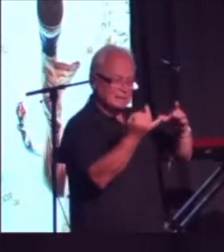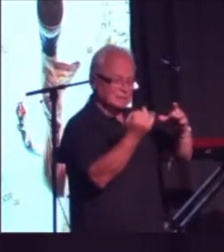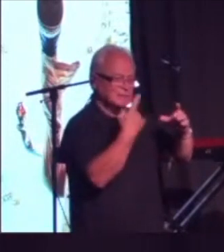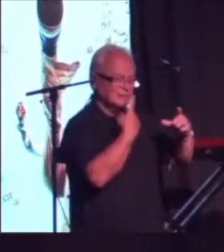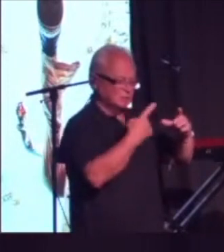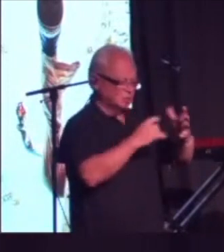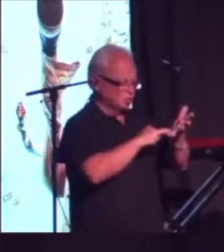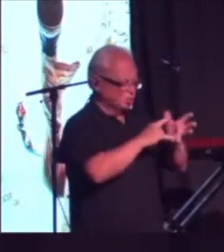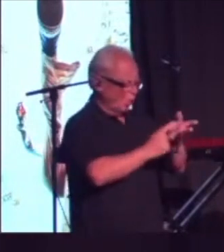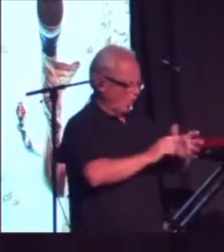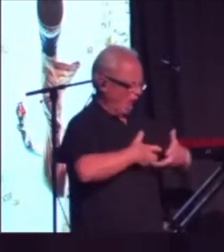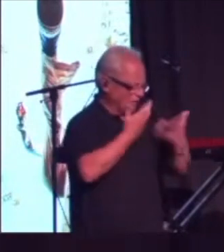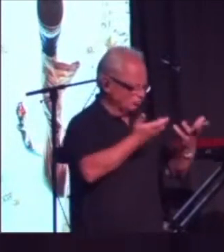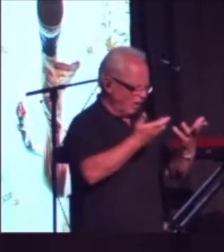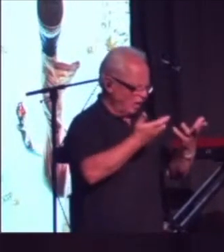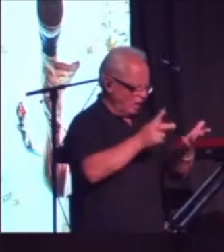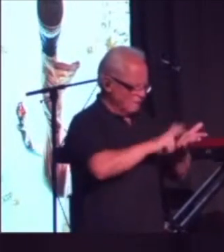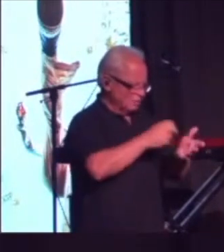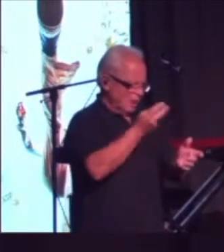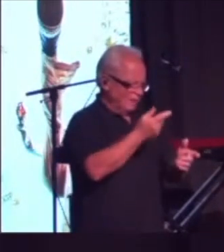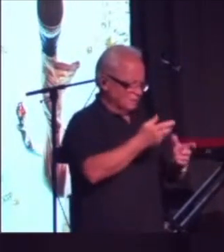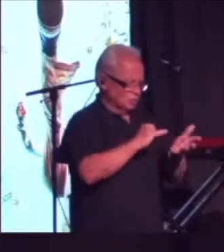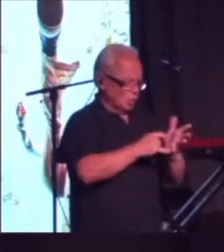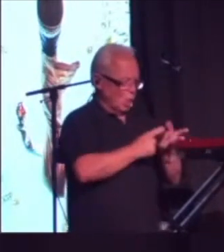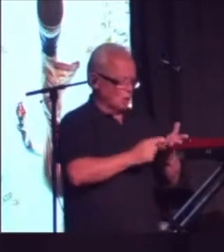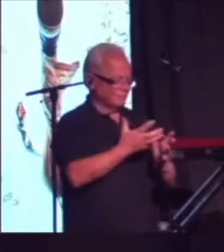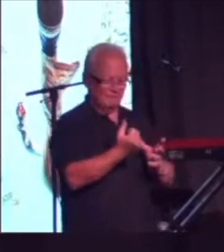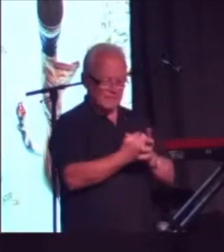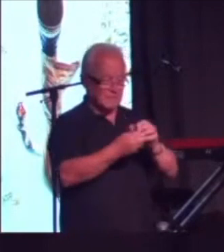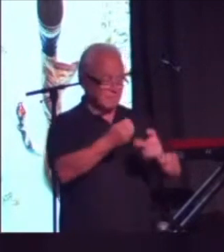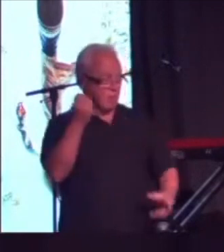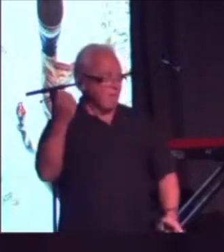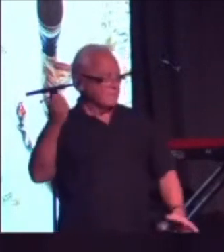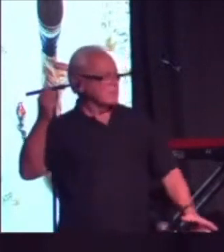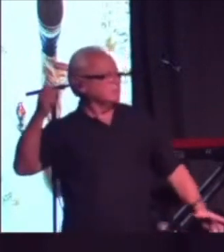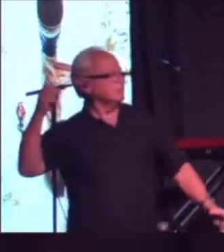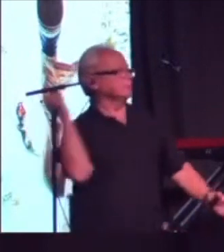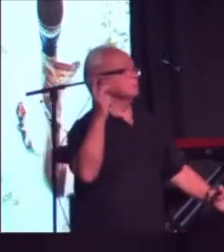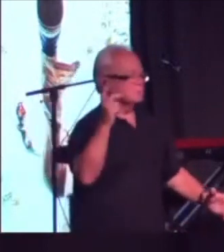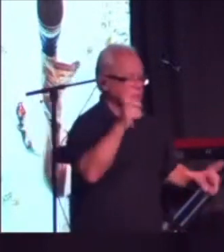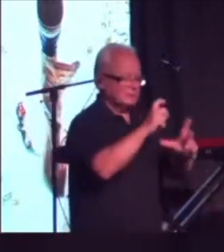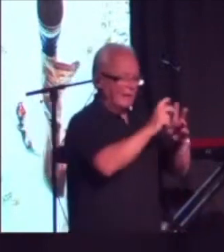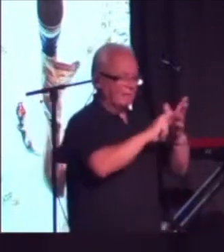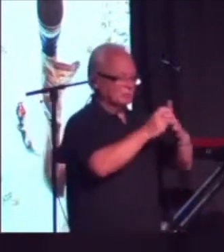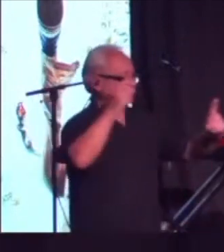Verse 11. Saul had a spear in his hand. For he thought, I will pin David to the